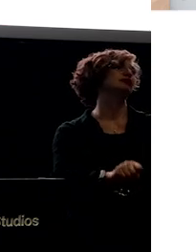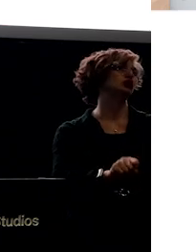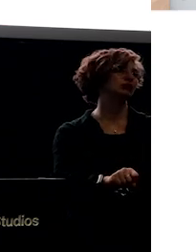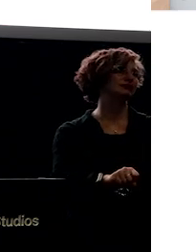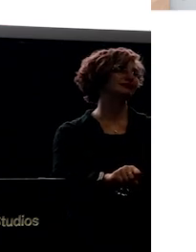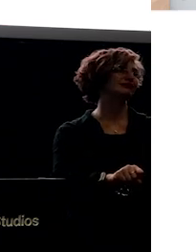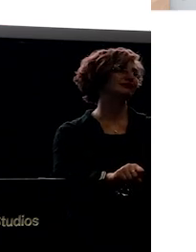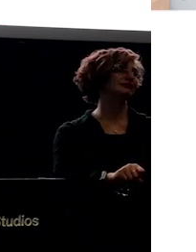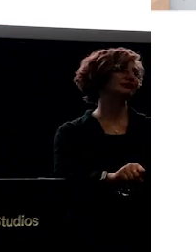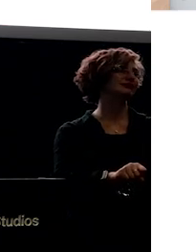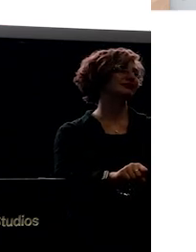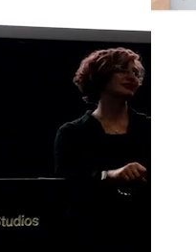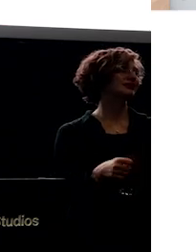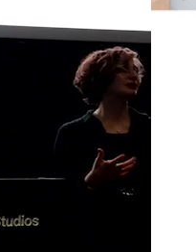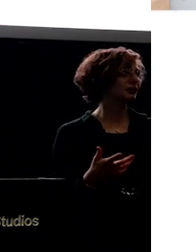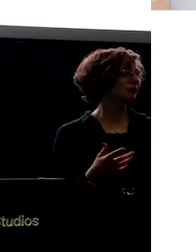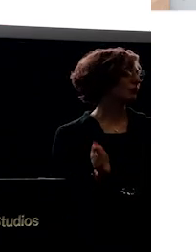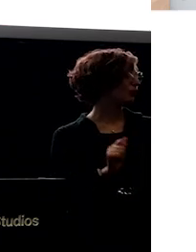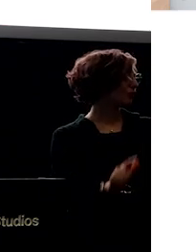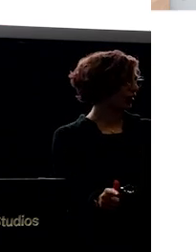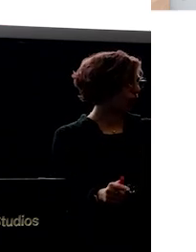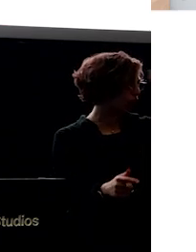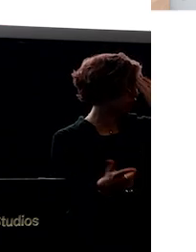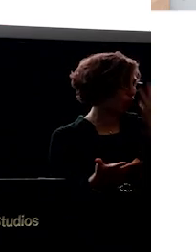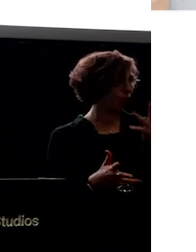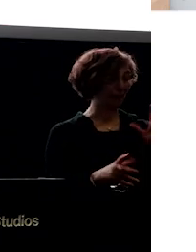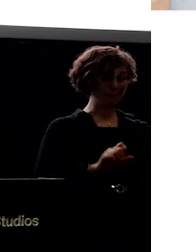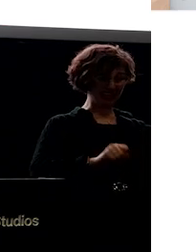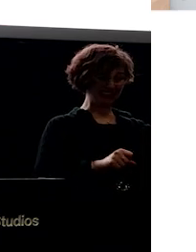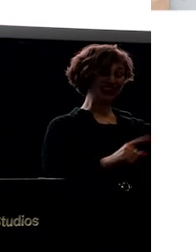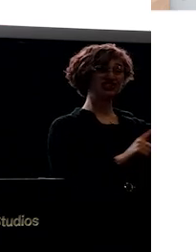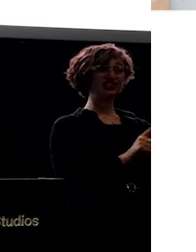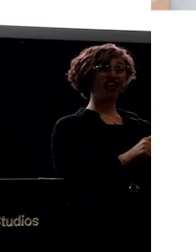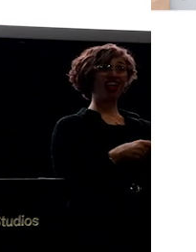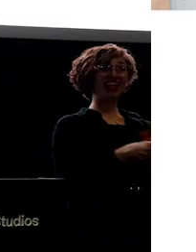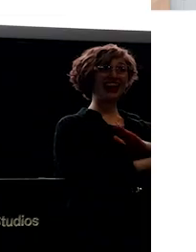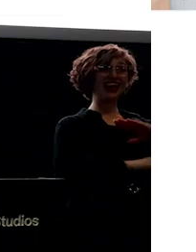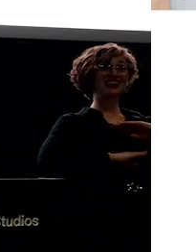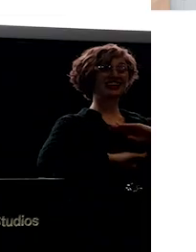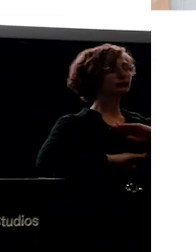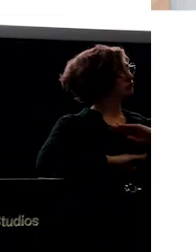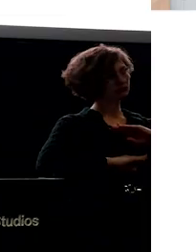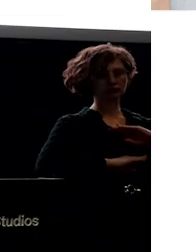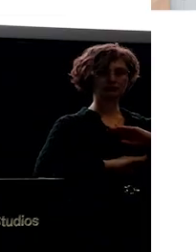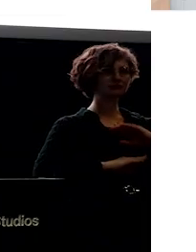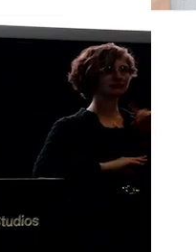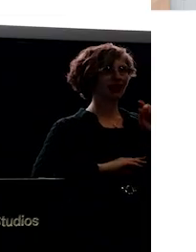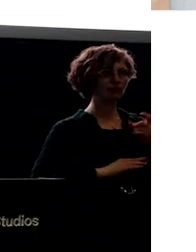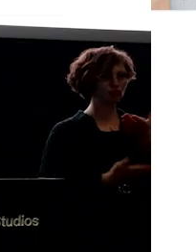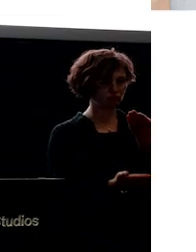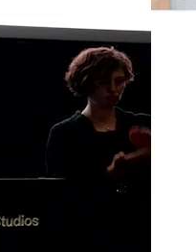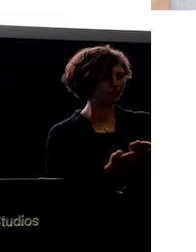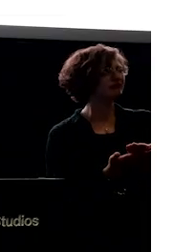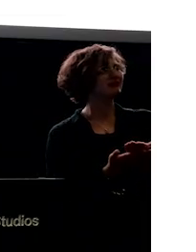knows, potential alone isn't enough. You have to prove that you have the skills and knowledge to actually do the work.